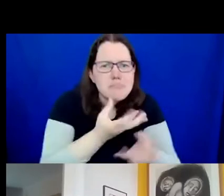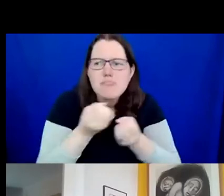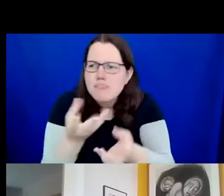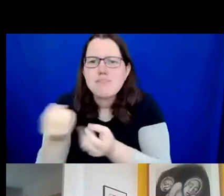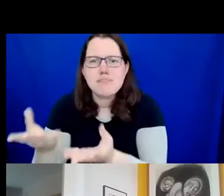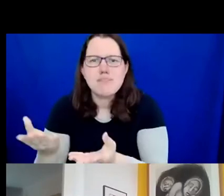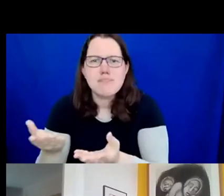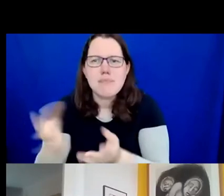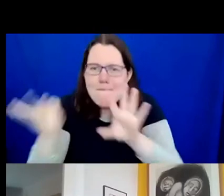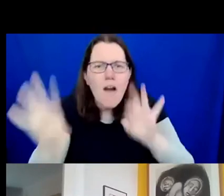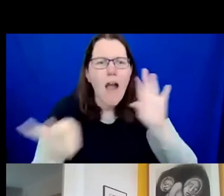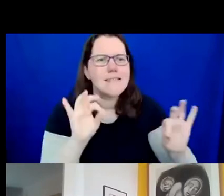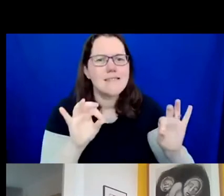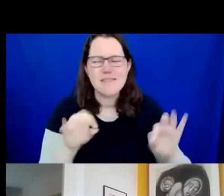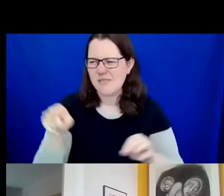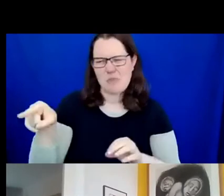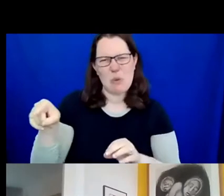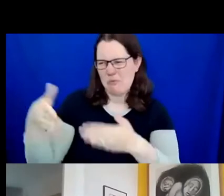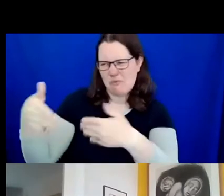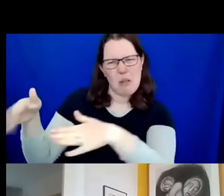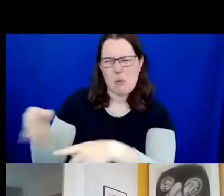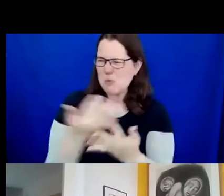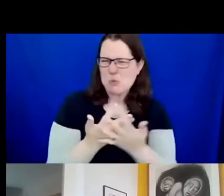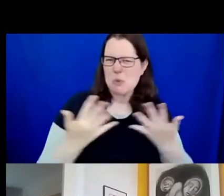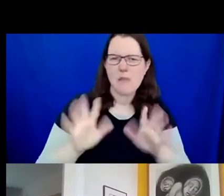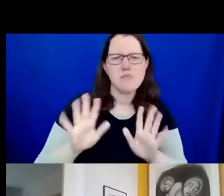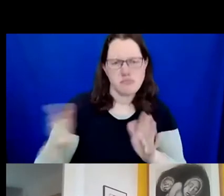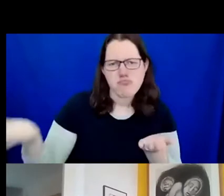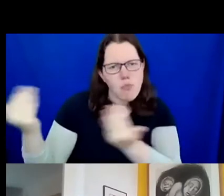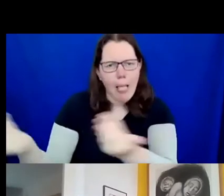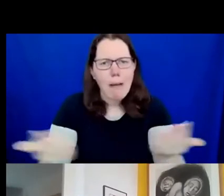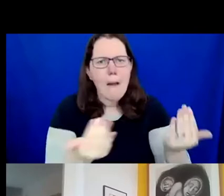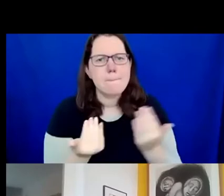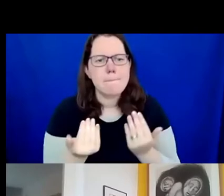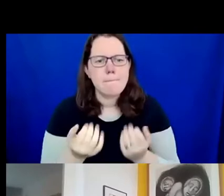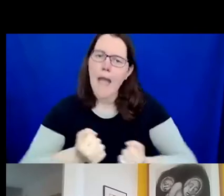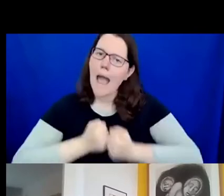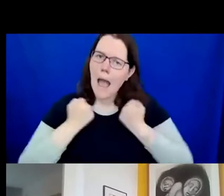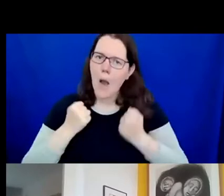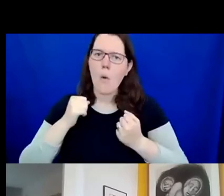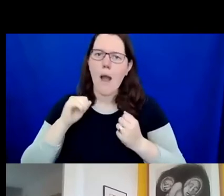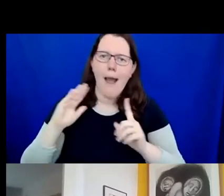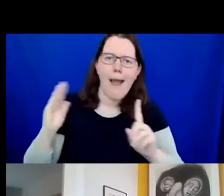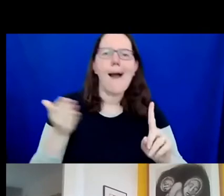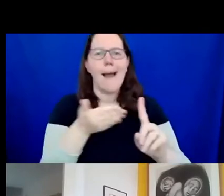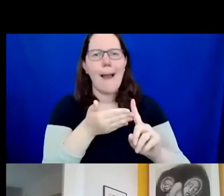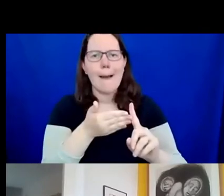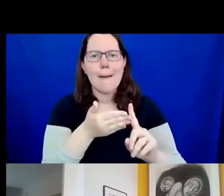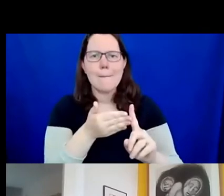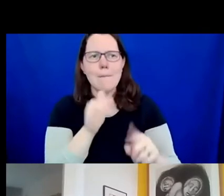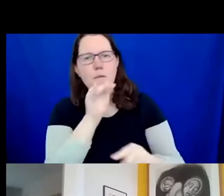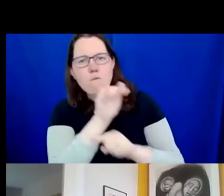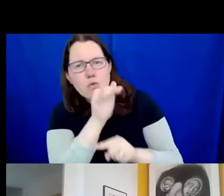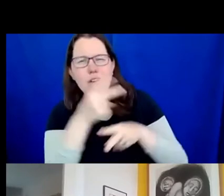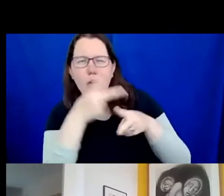another guest. The aim of curatorial commissions, now future curators, is to change the culture of the